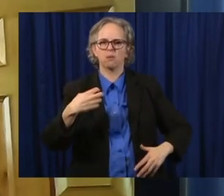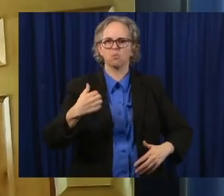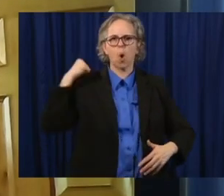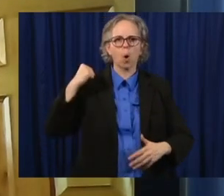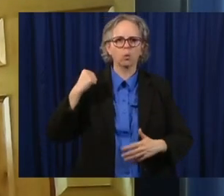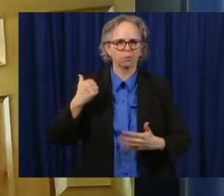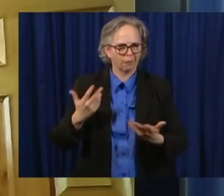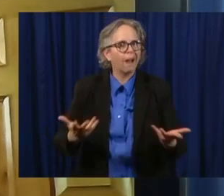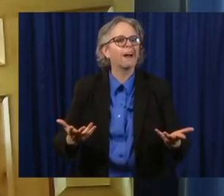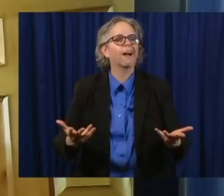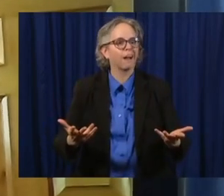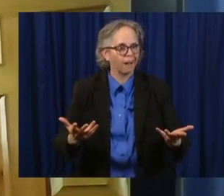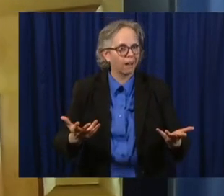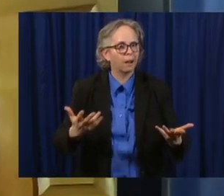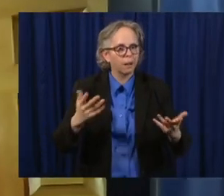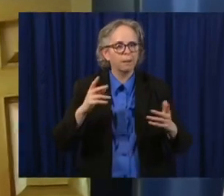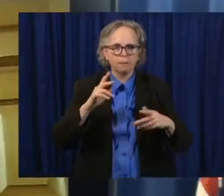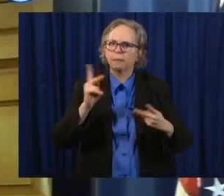very closely.